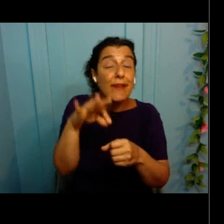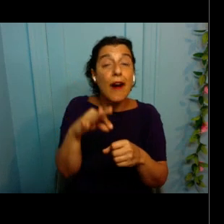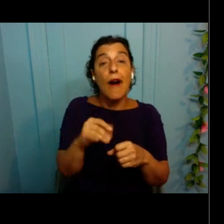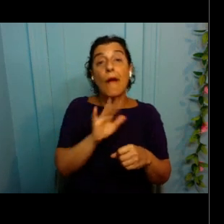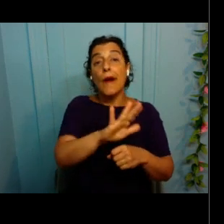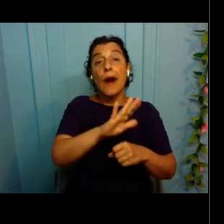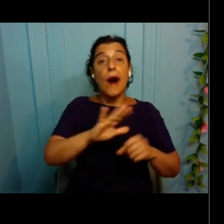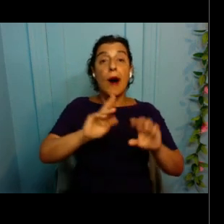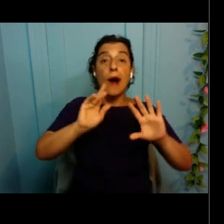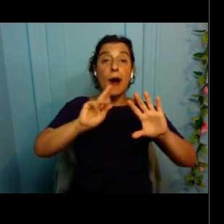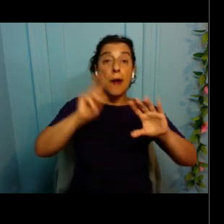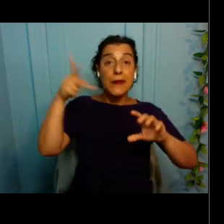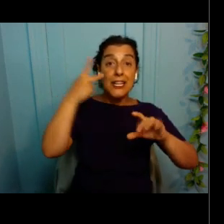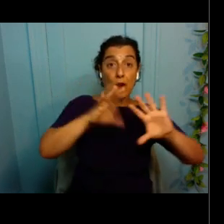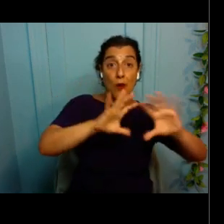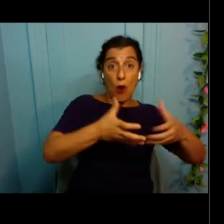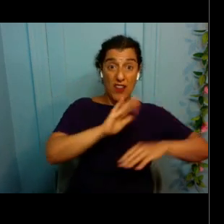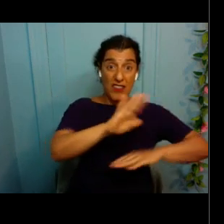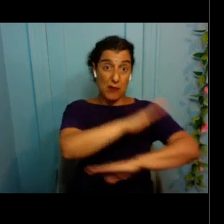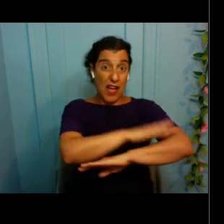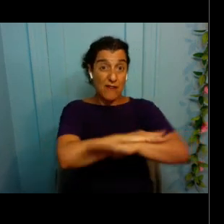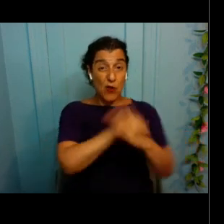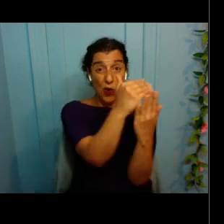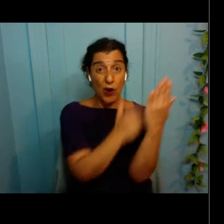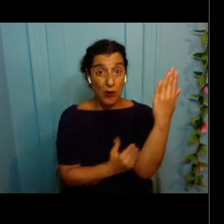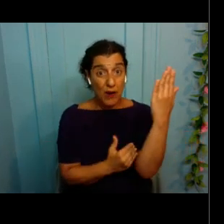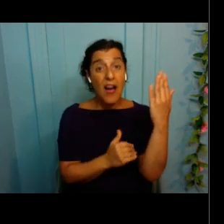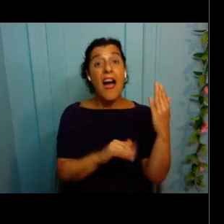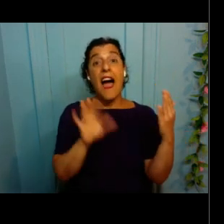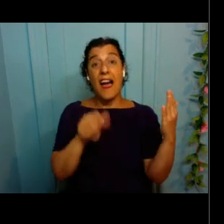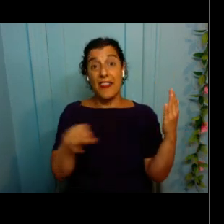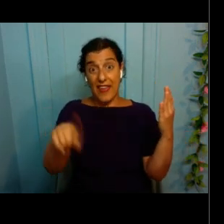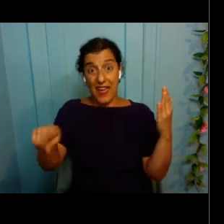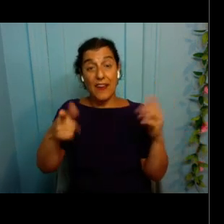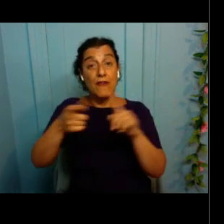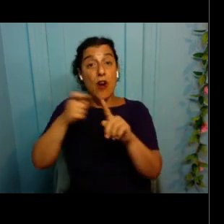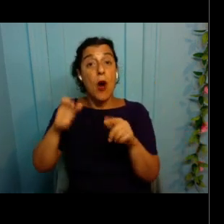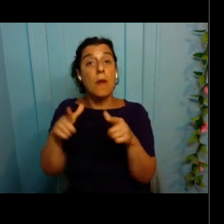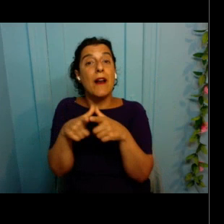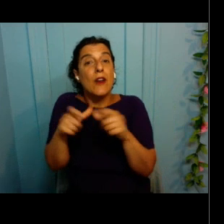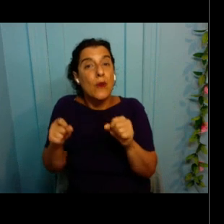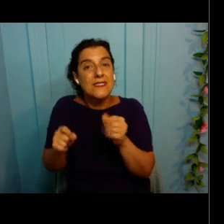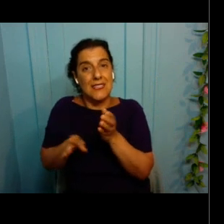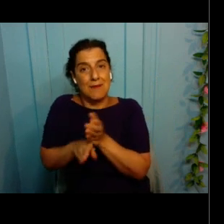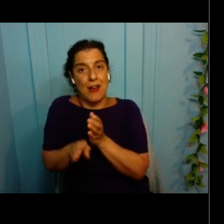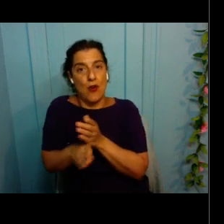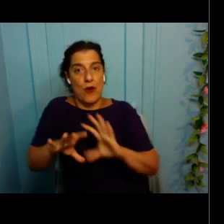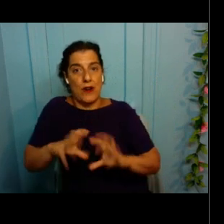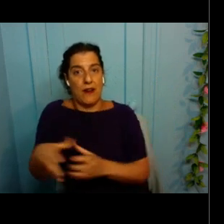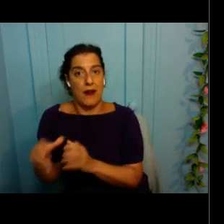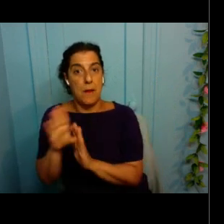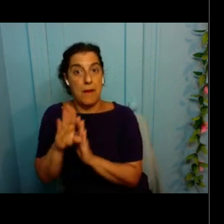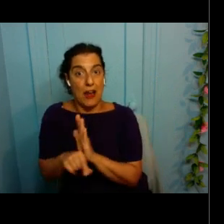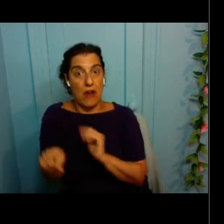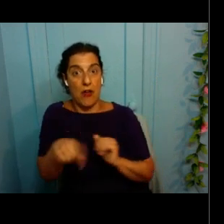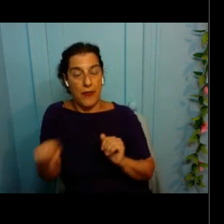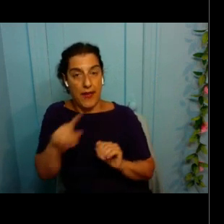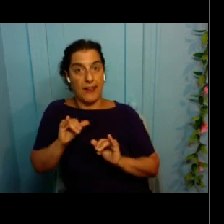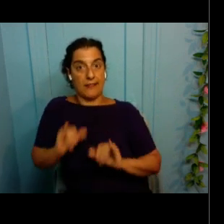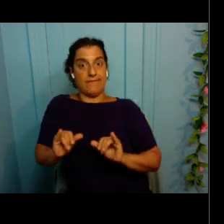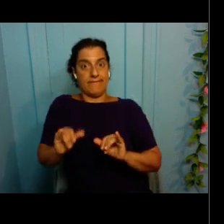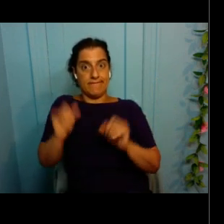platform, and especially what will resonate with students coming from linguistically minoritized backgrounds. And I also,